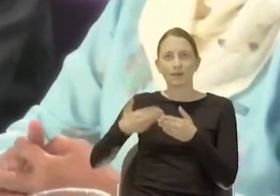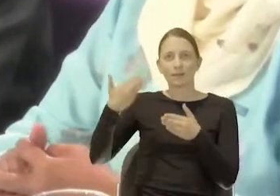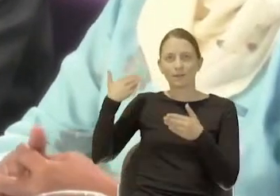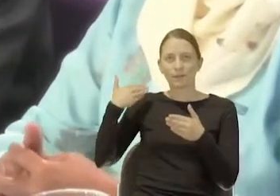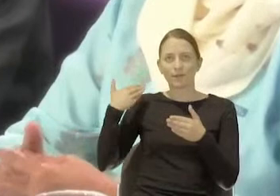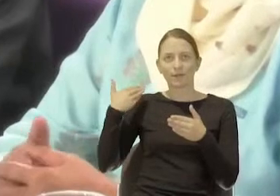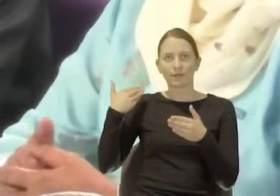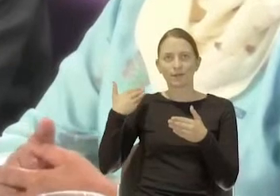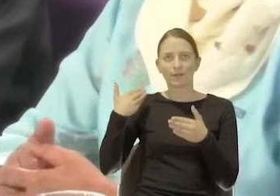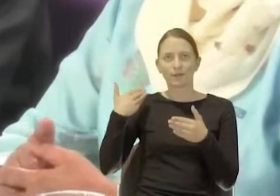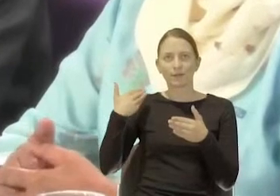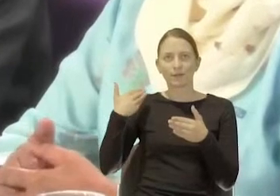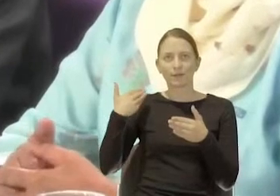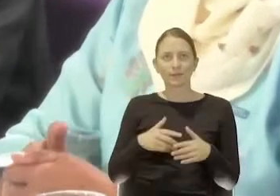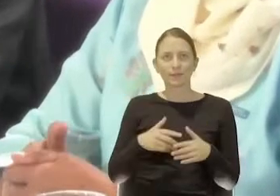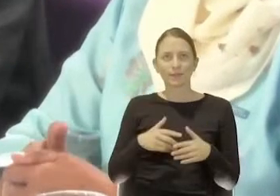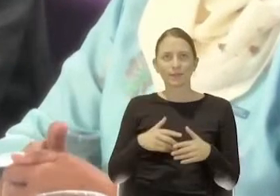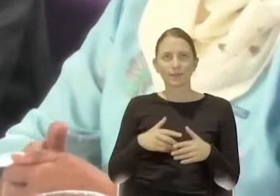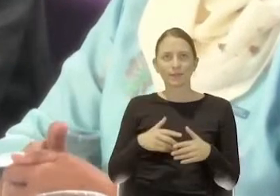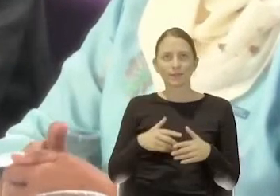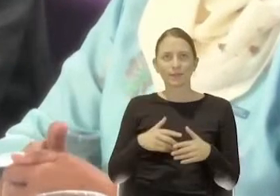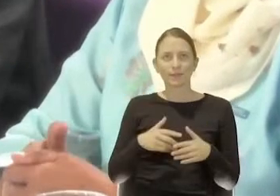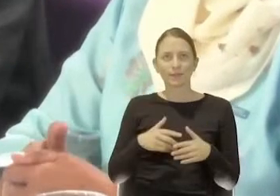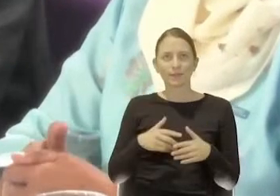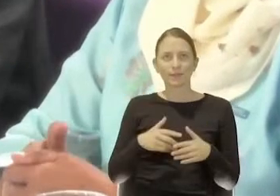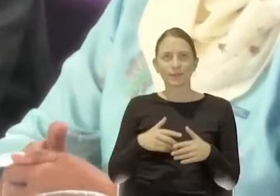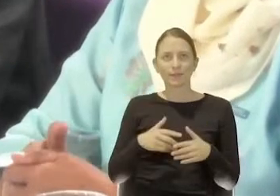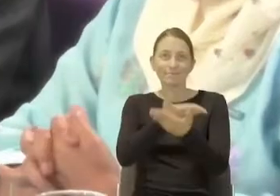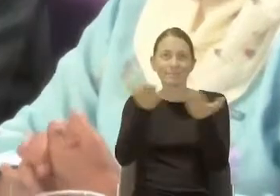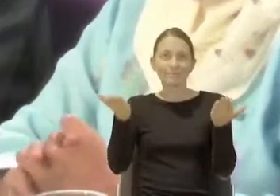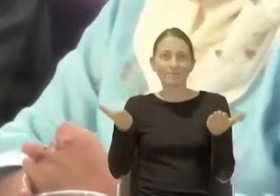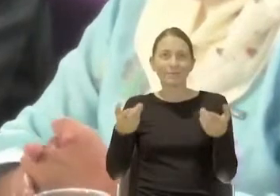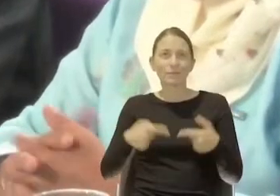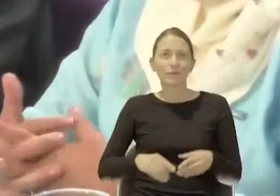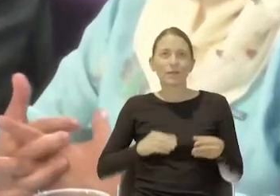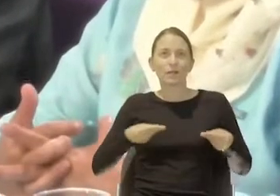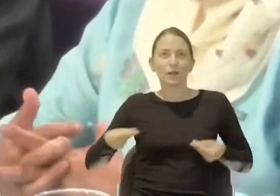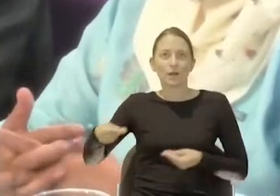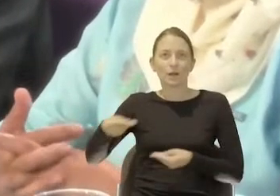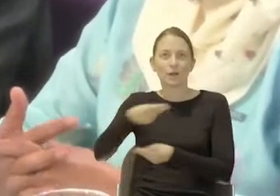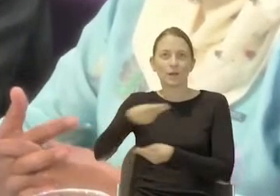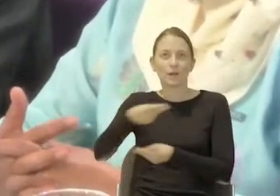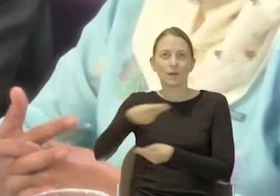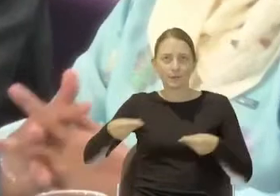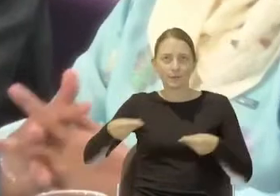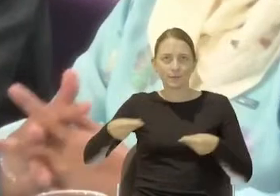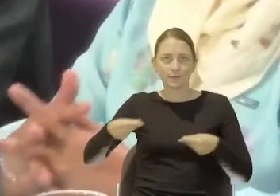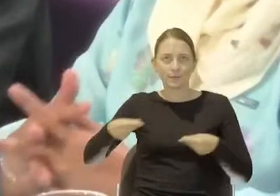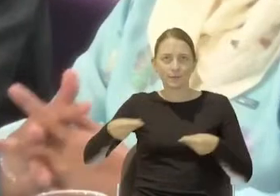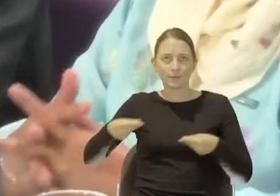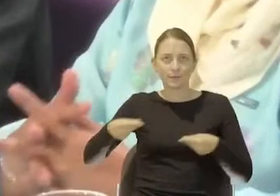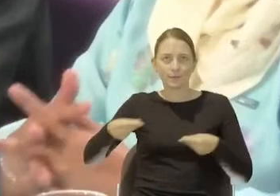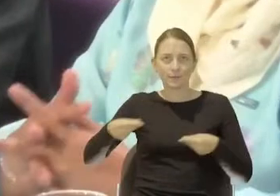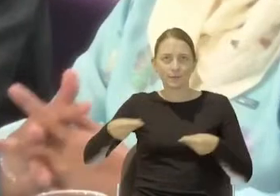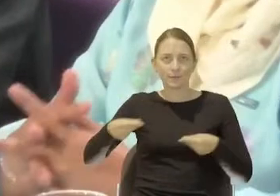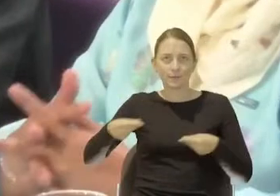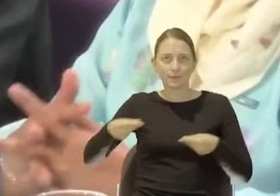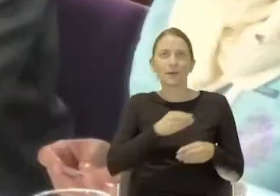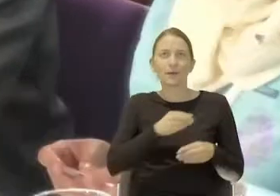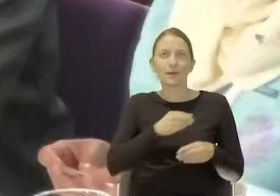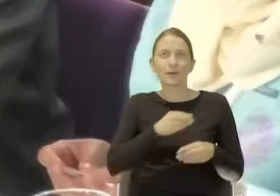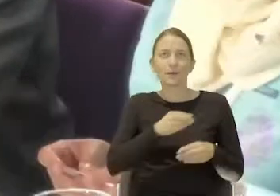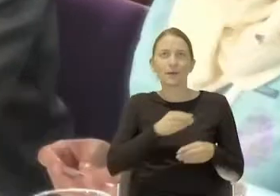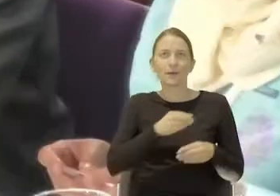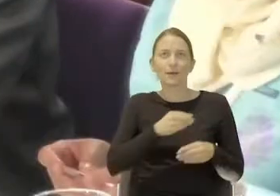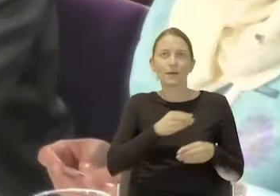hosts, the city of Katowice and the government of Poland for organizing an outstanding